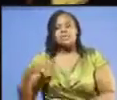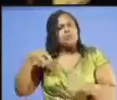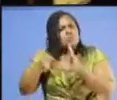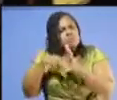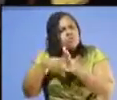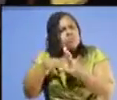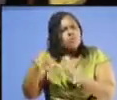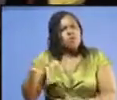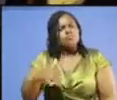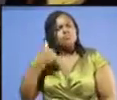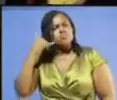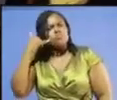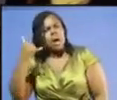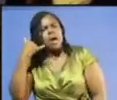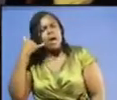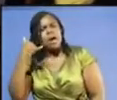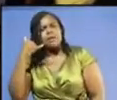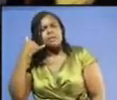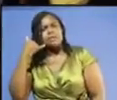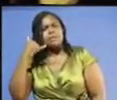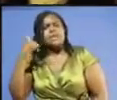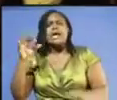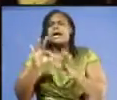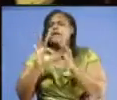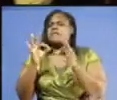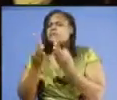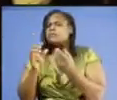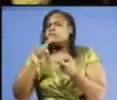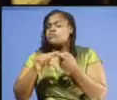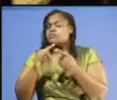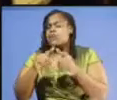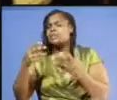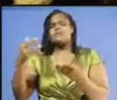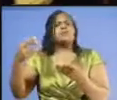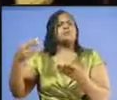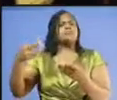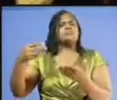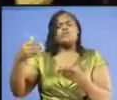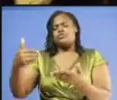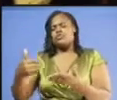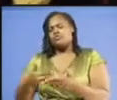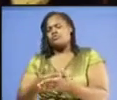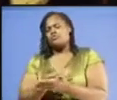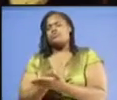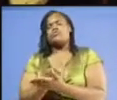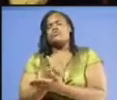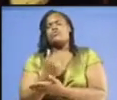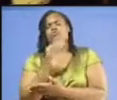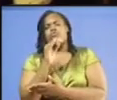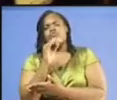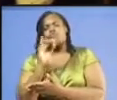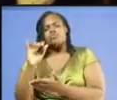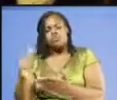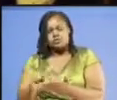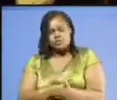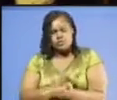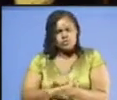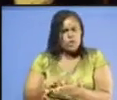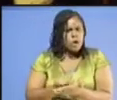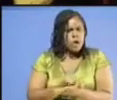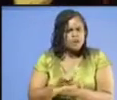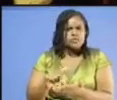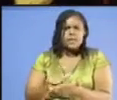rang. And a family friend who lives in New York asked me a strange question. "Do you